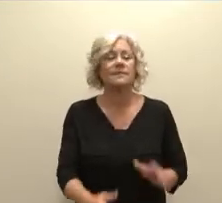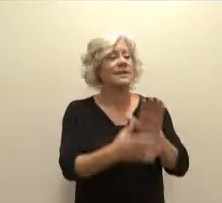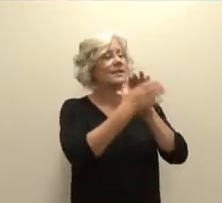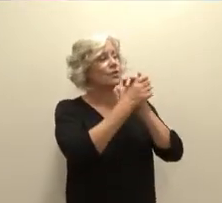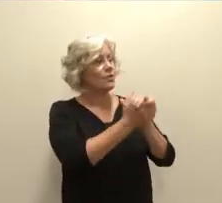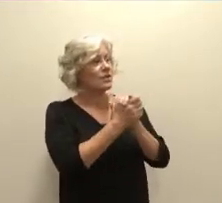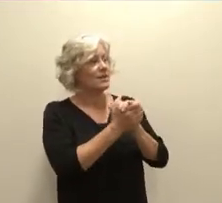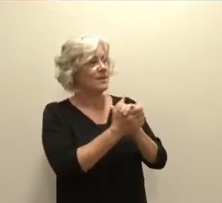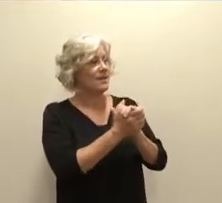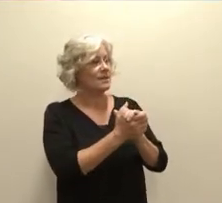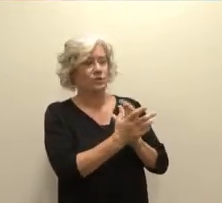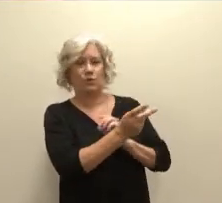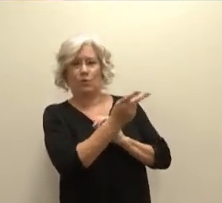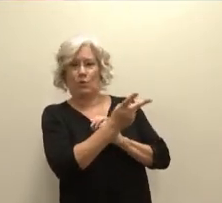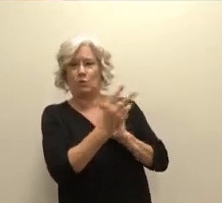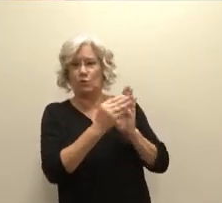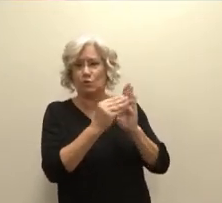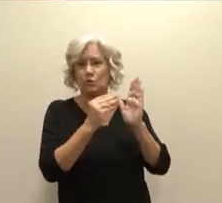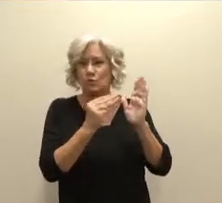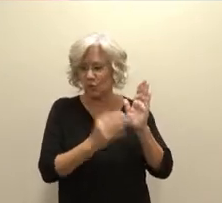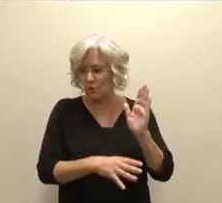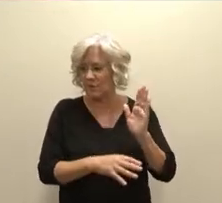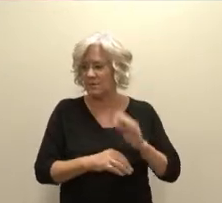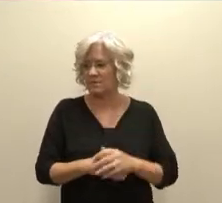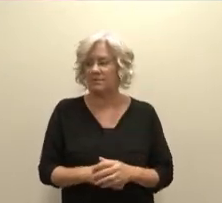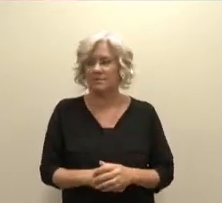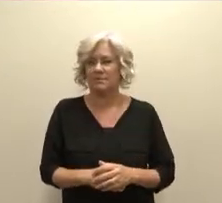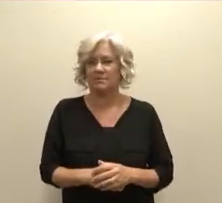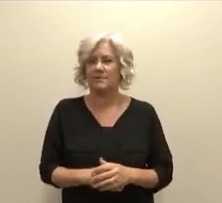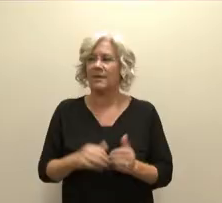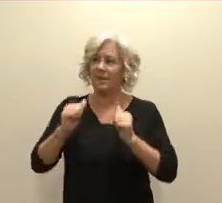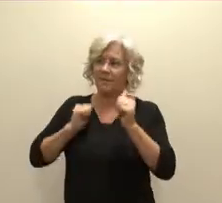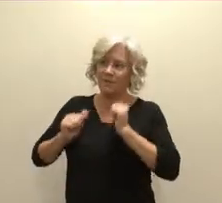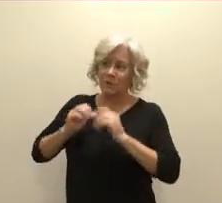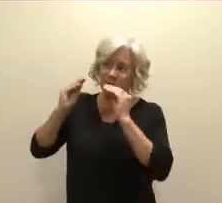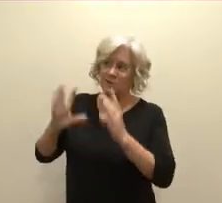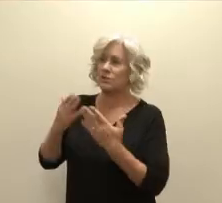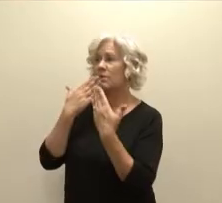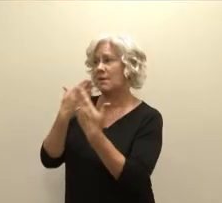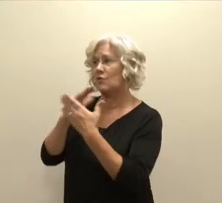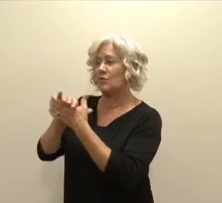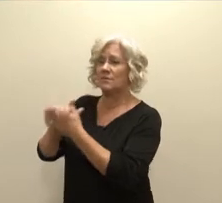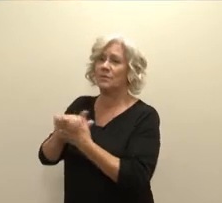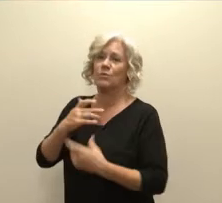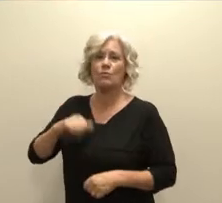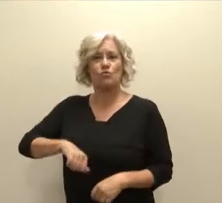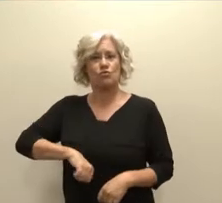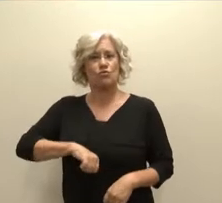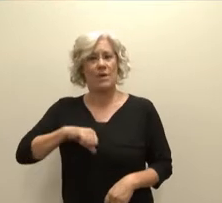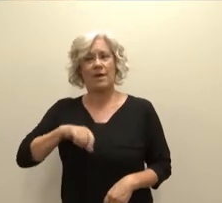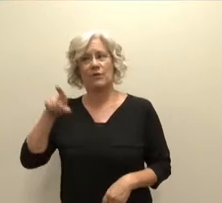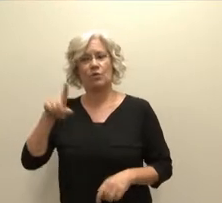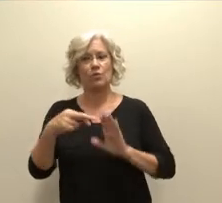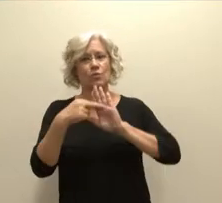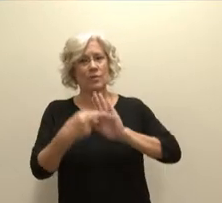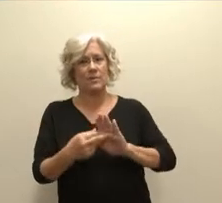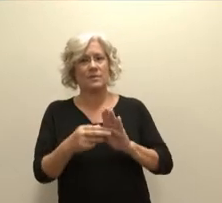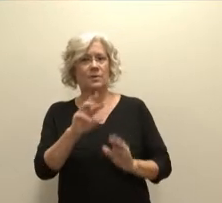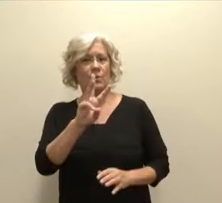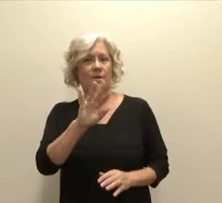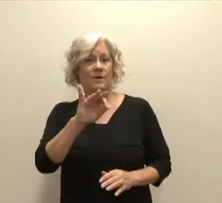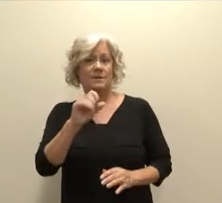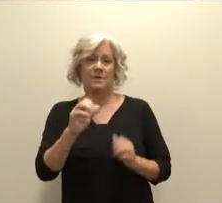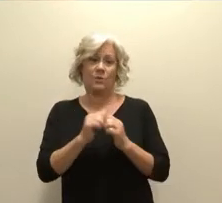Congratulations again to Cassidy and Leslie, and as well to our theater instructors. We're really proud that you've represented Waco ISD with